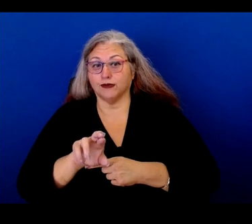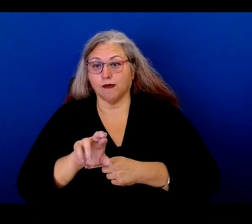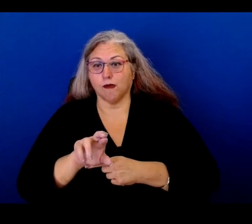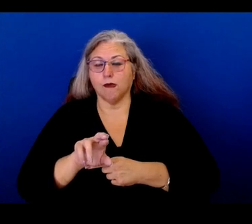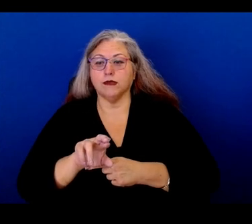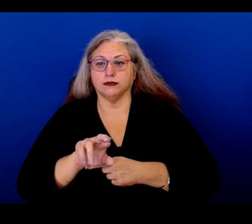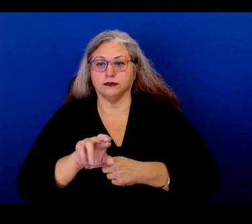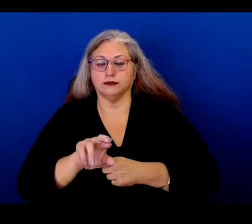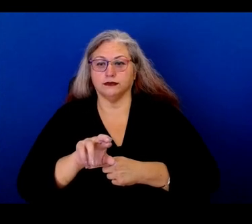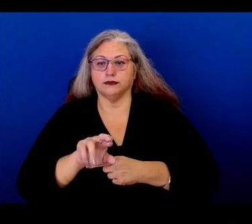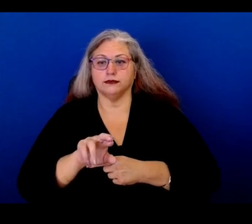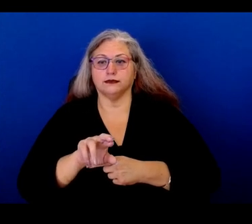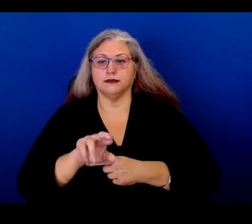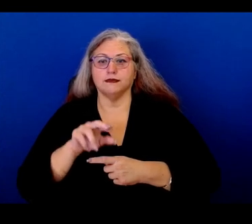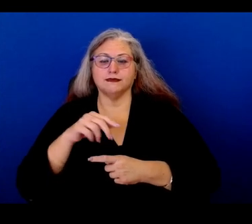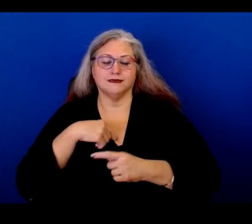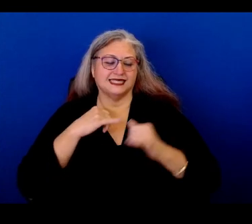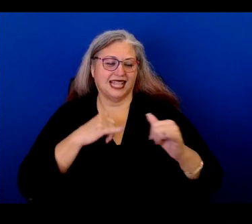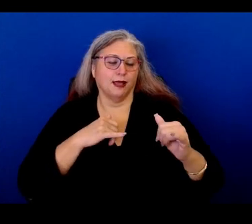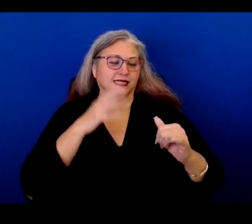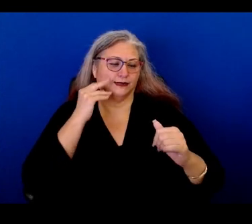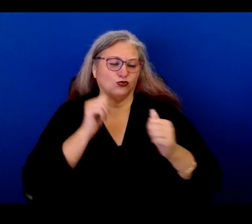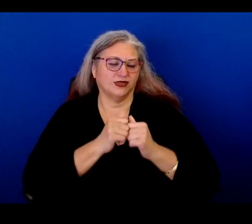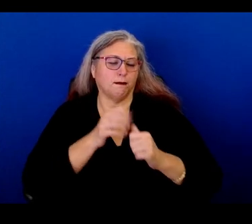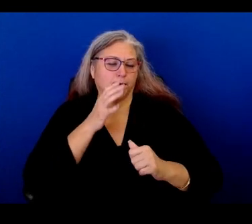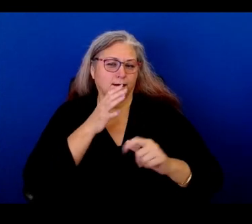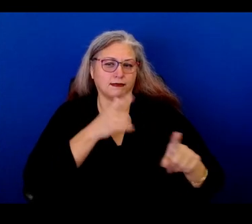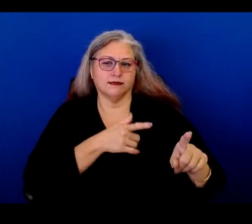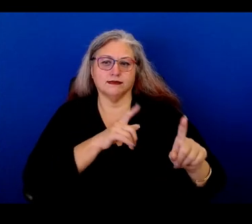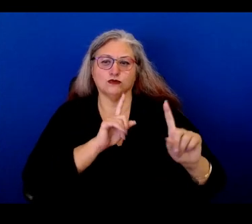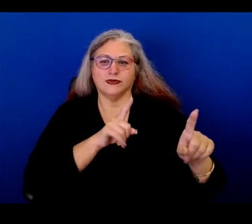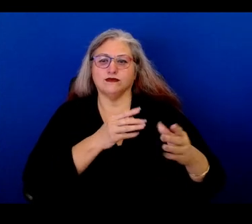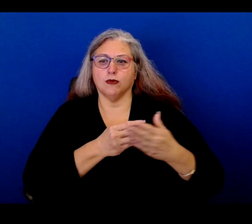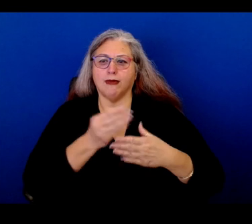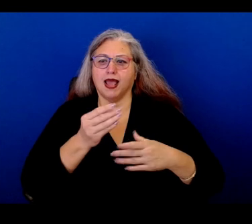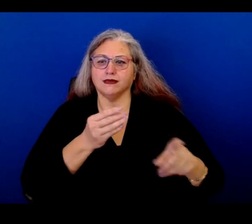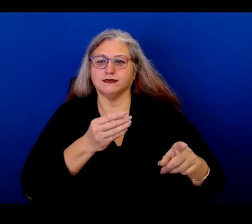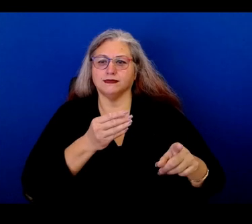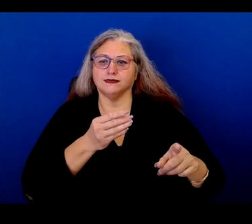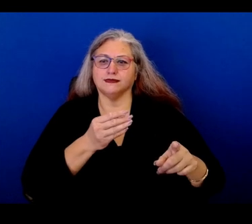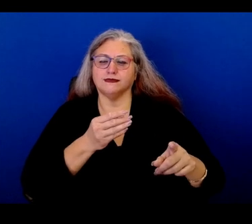Bladder issues I went through with my mom to buy like reusable